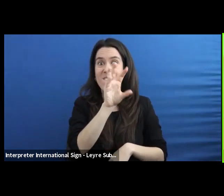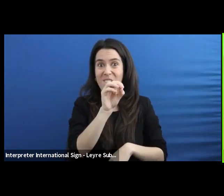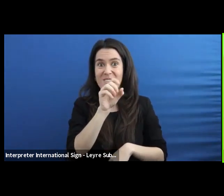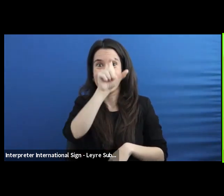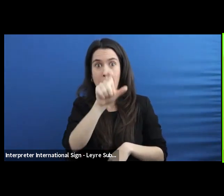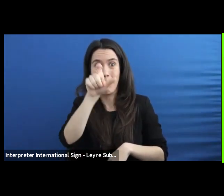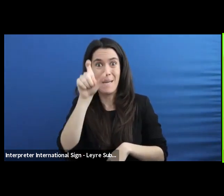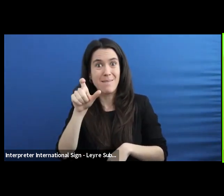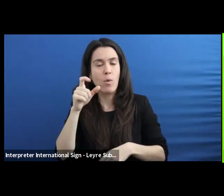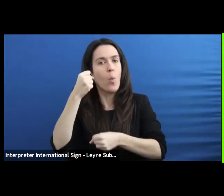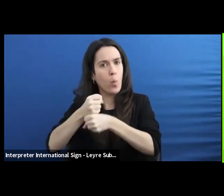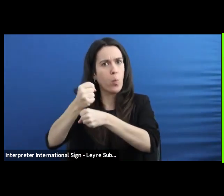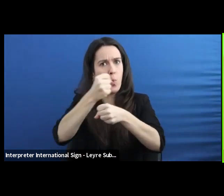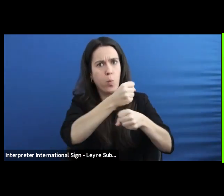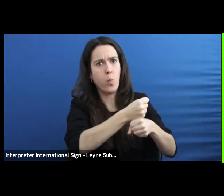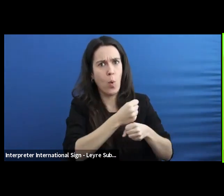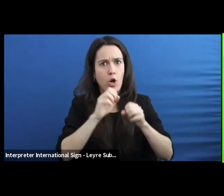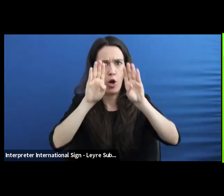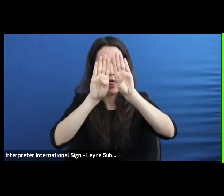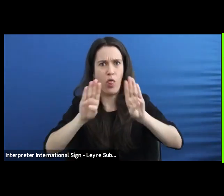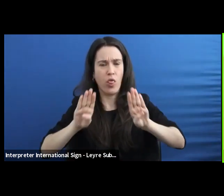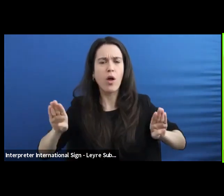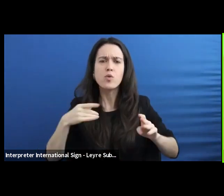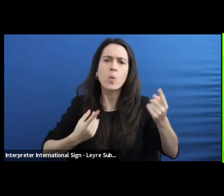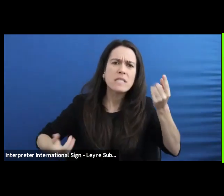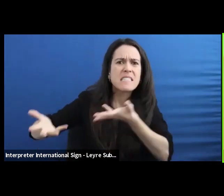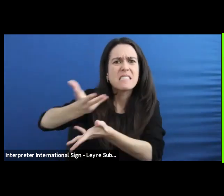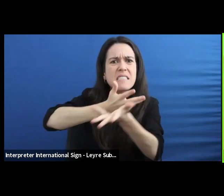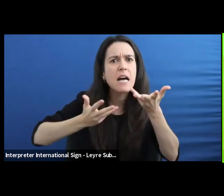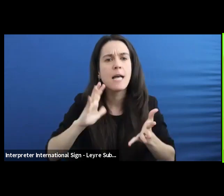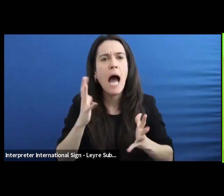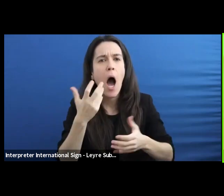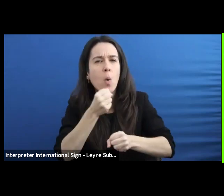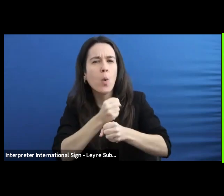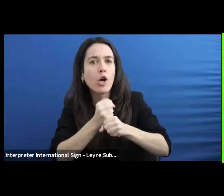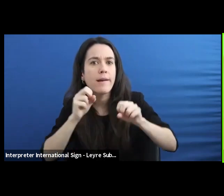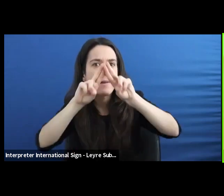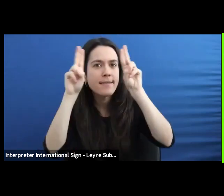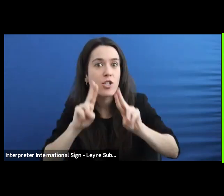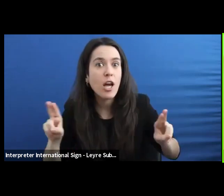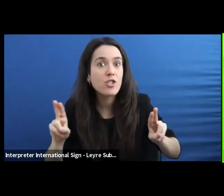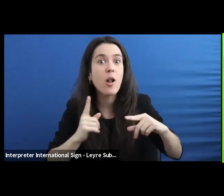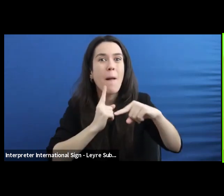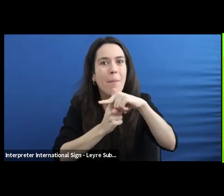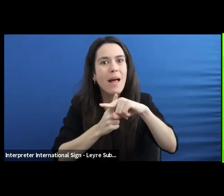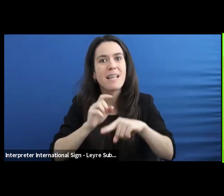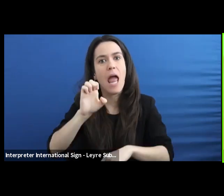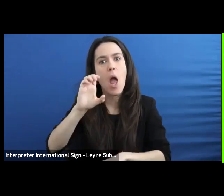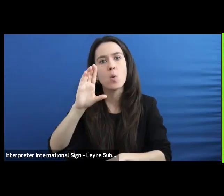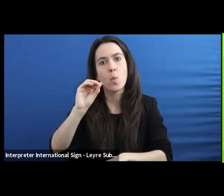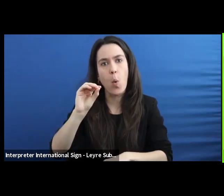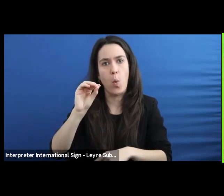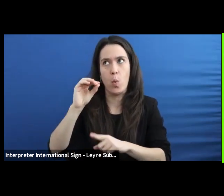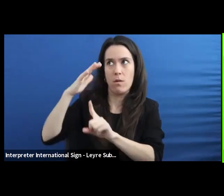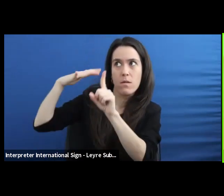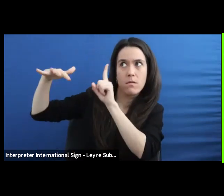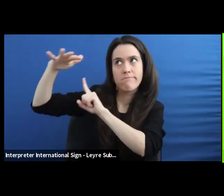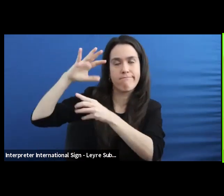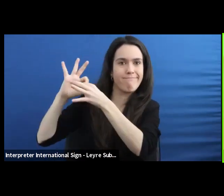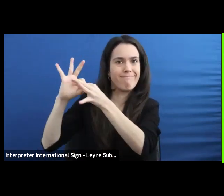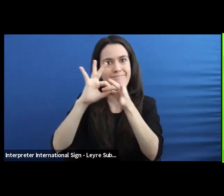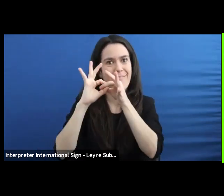And we discussed questions like, how can we work internationally and ecologically in times of climate change? What kind of